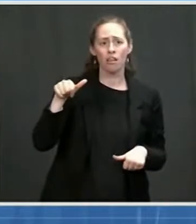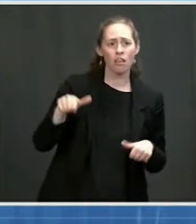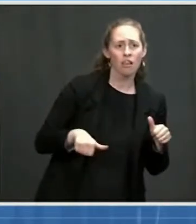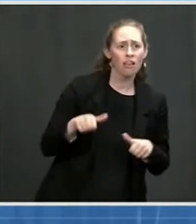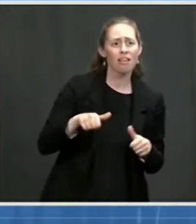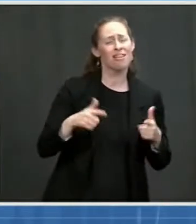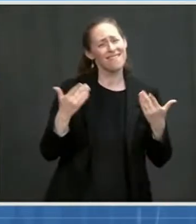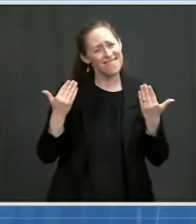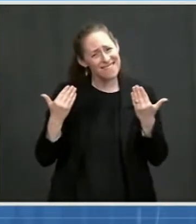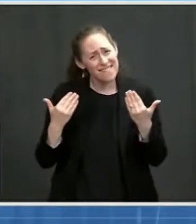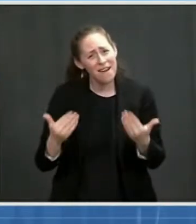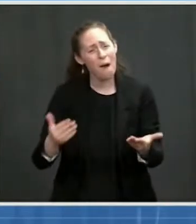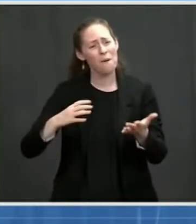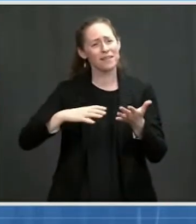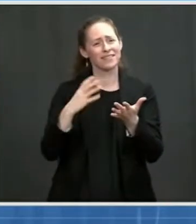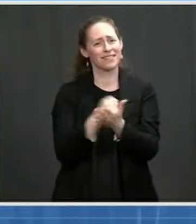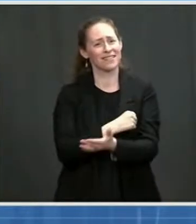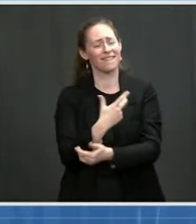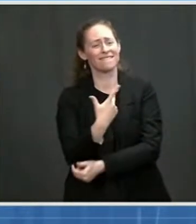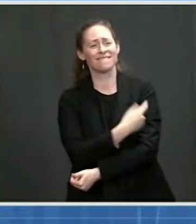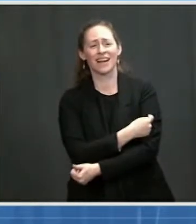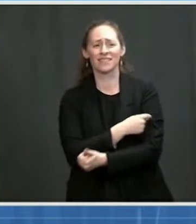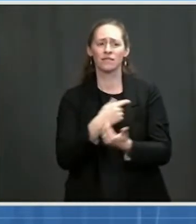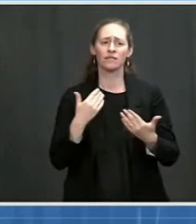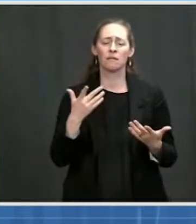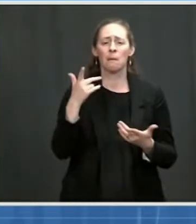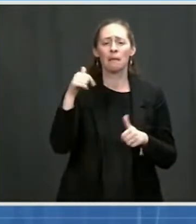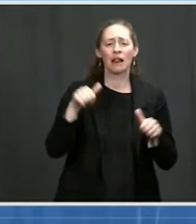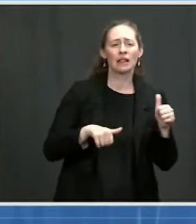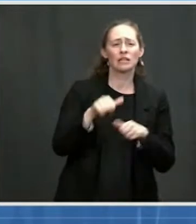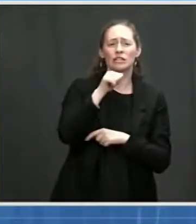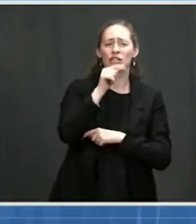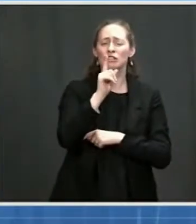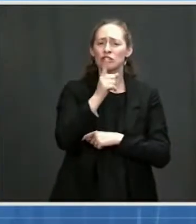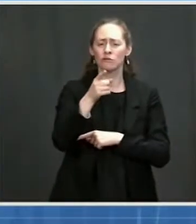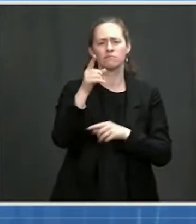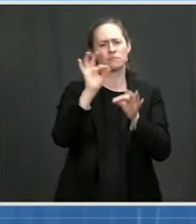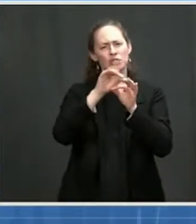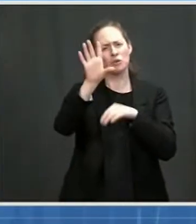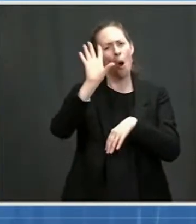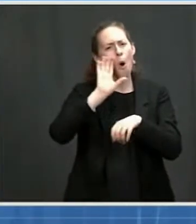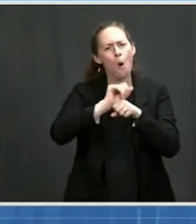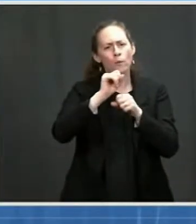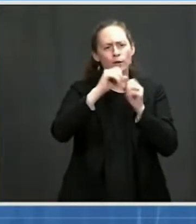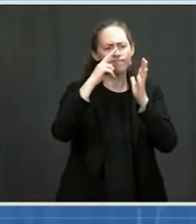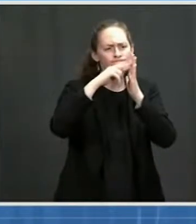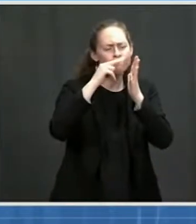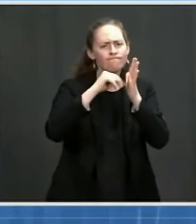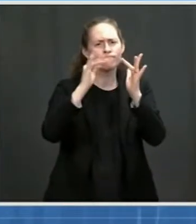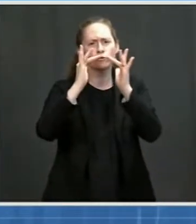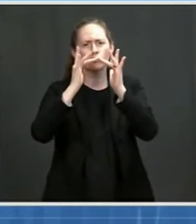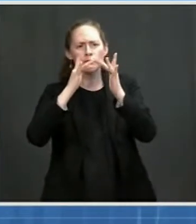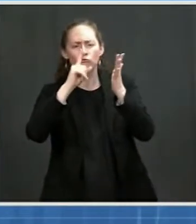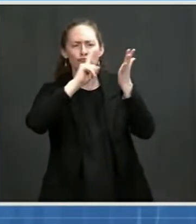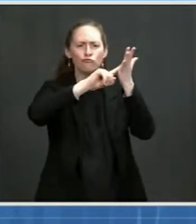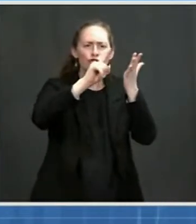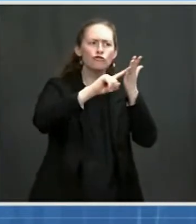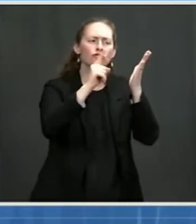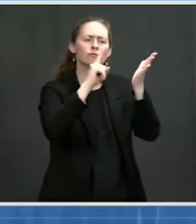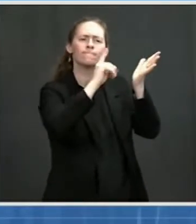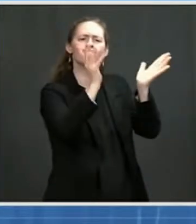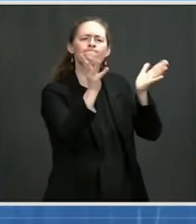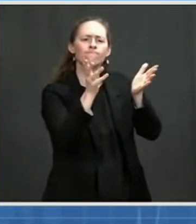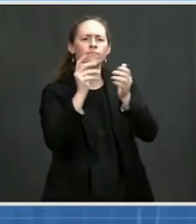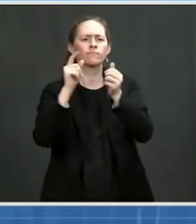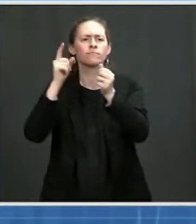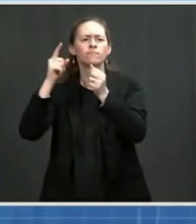get vaccinated. For those not sure yet, do your homework. Talk to your doctor or your pharmacist. All concerns are